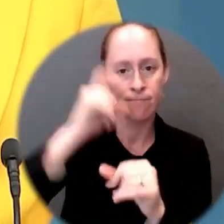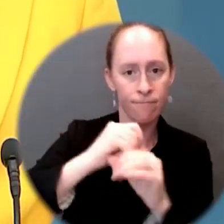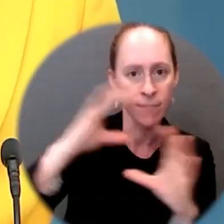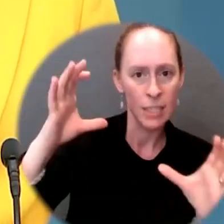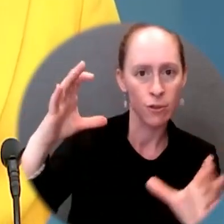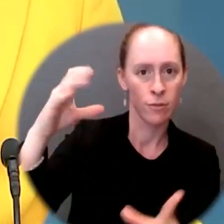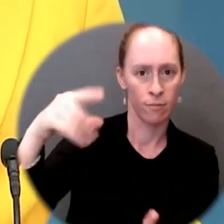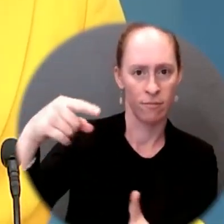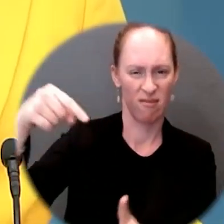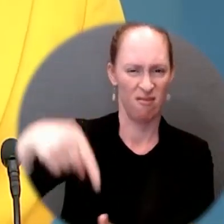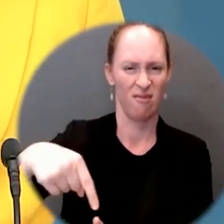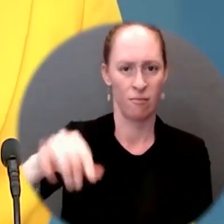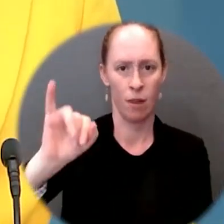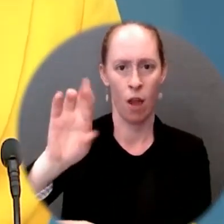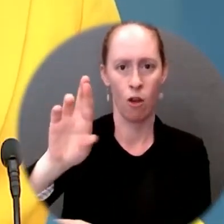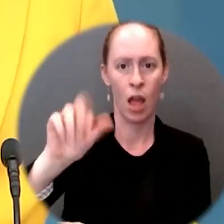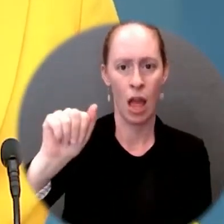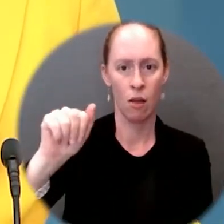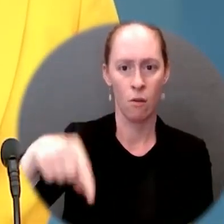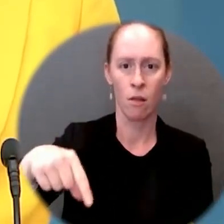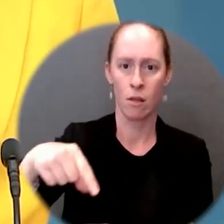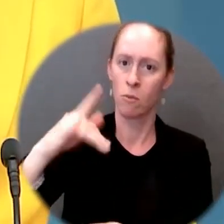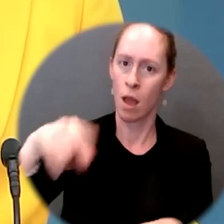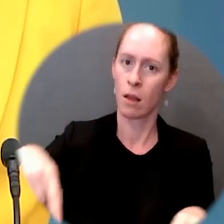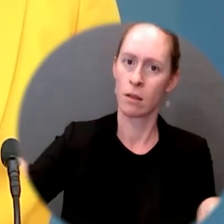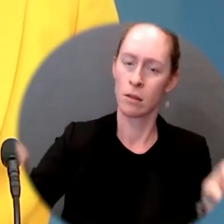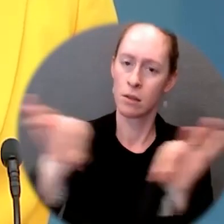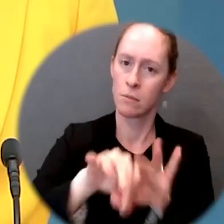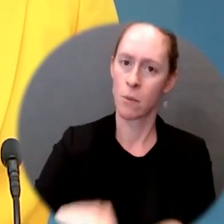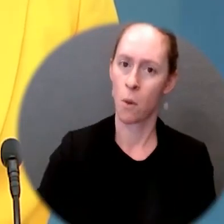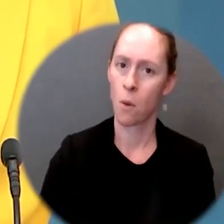so critical. That is why Democrats and this president